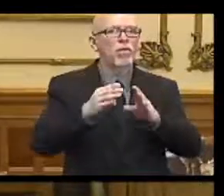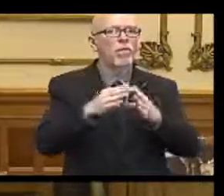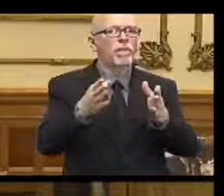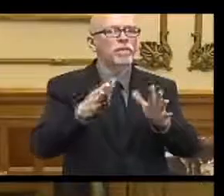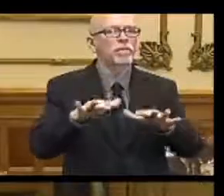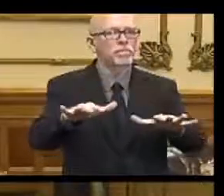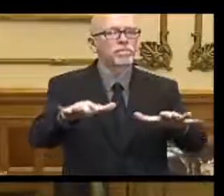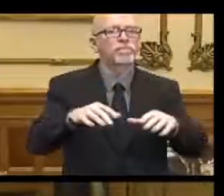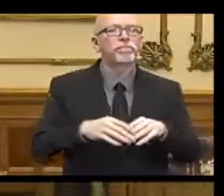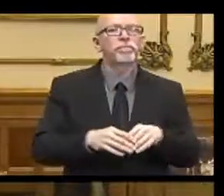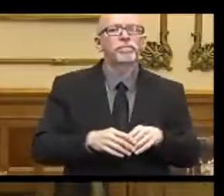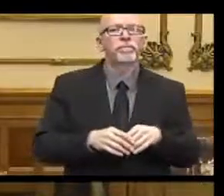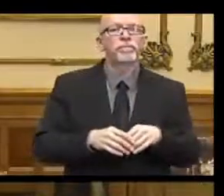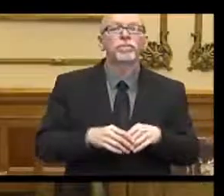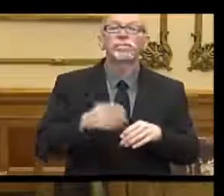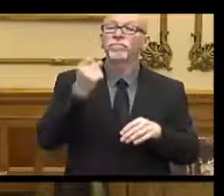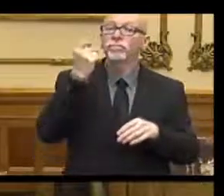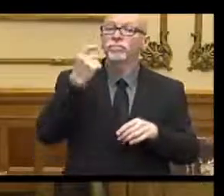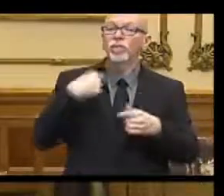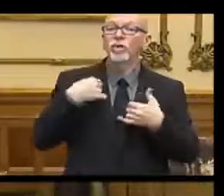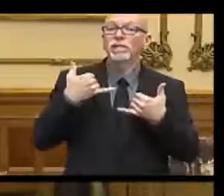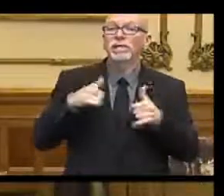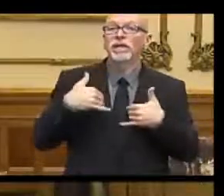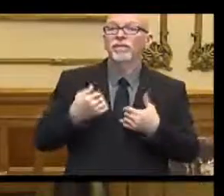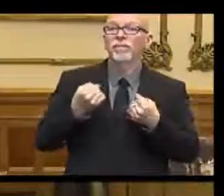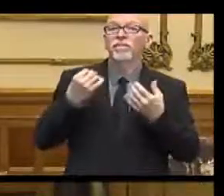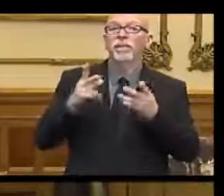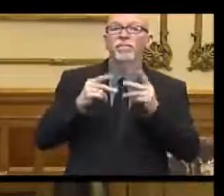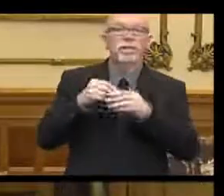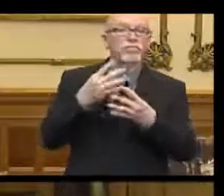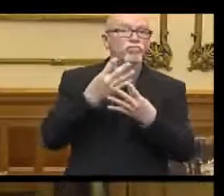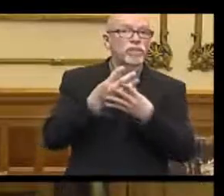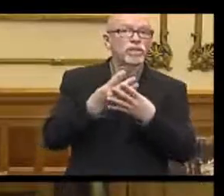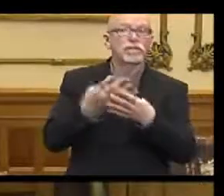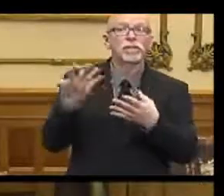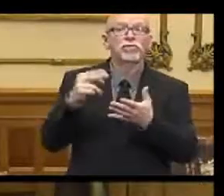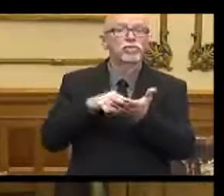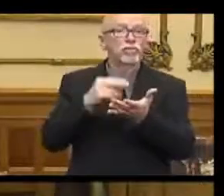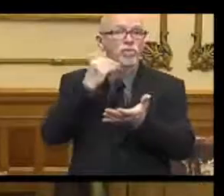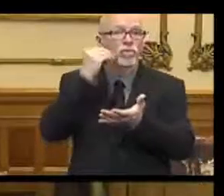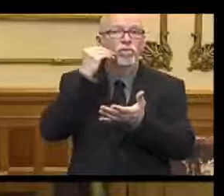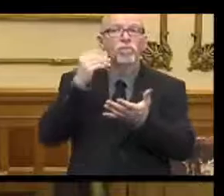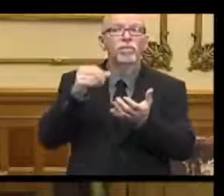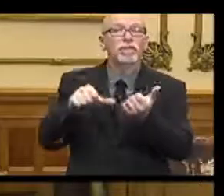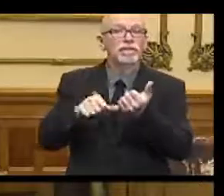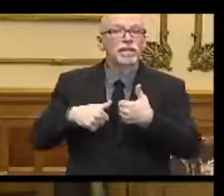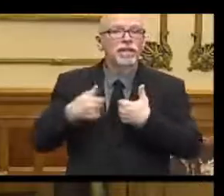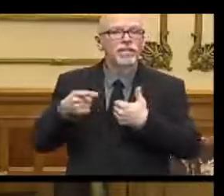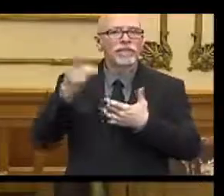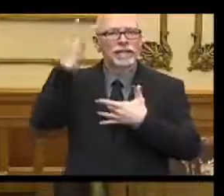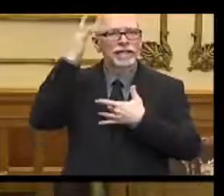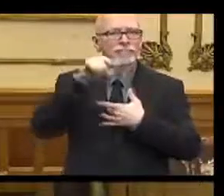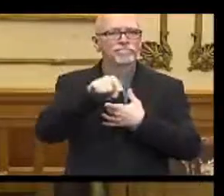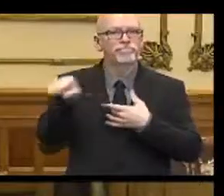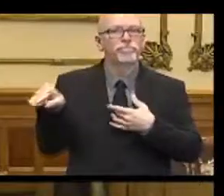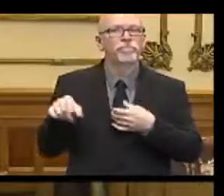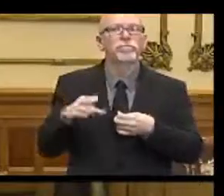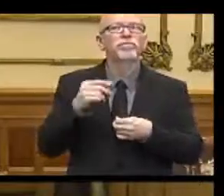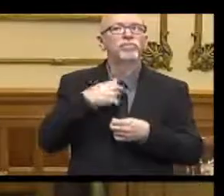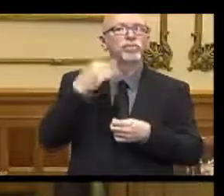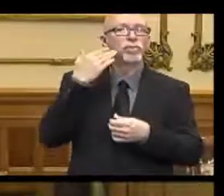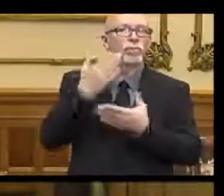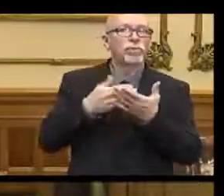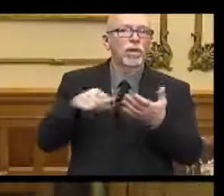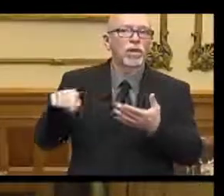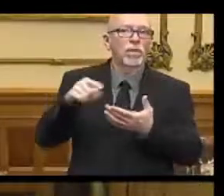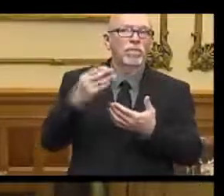Once again, we still have a lot of individuals in prisons and in long-term care facilities that are ill, and they will, we know, a certain